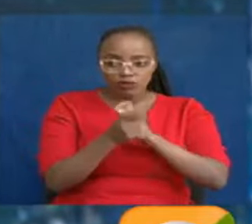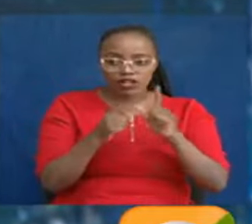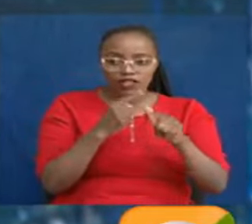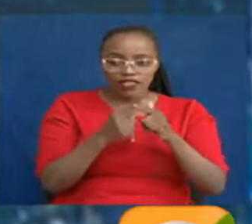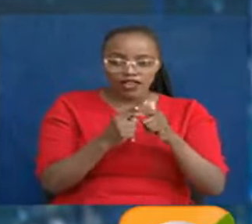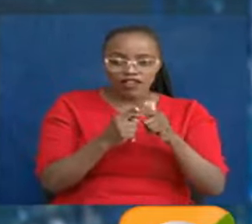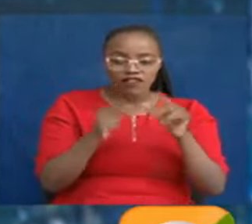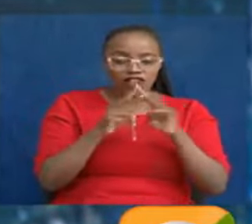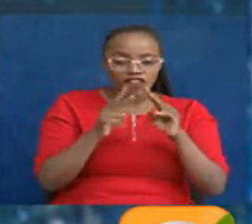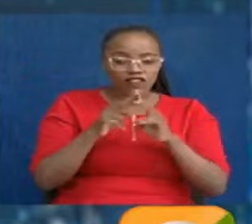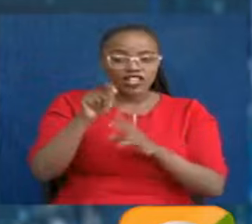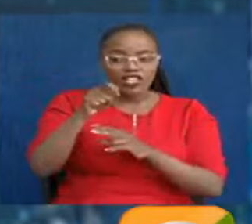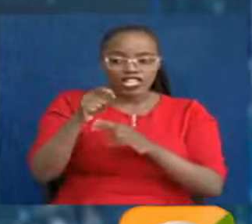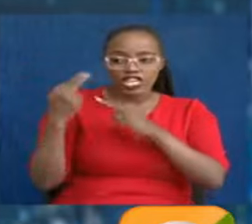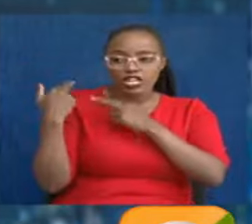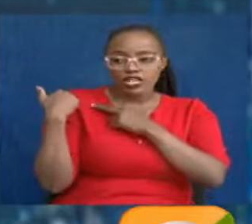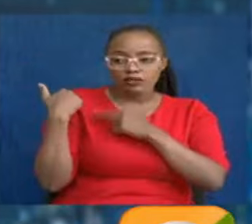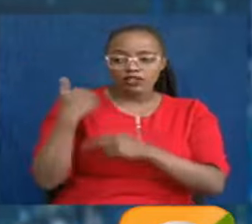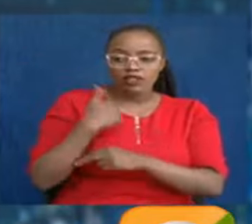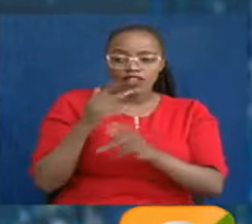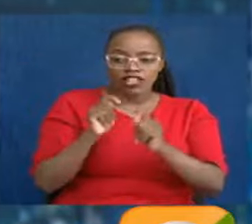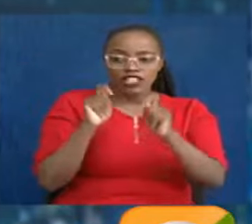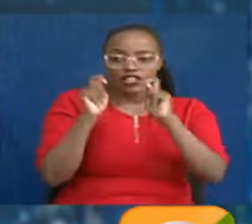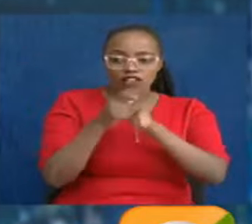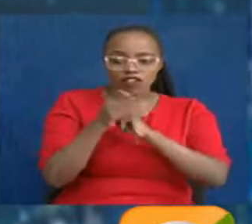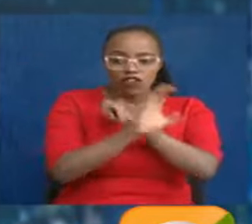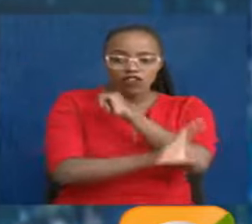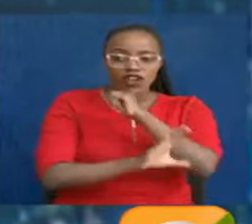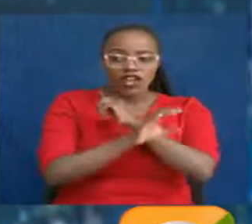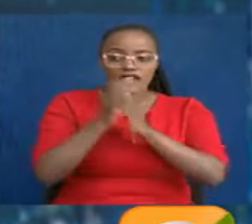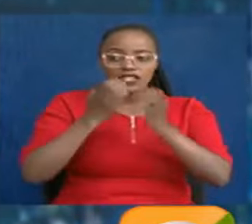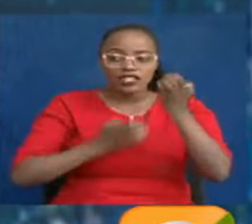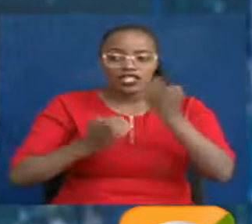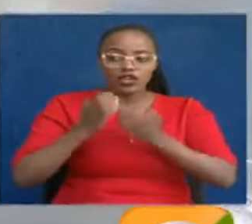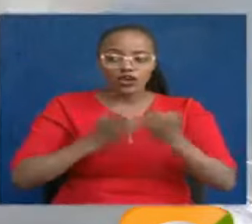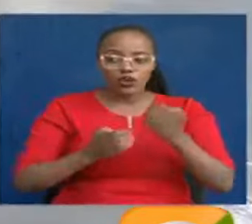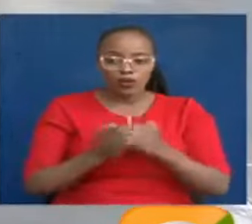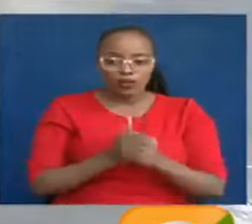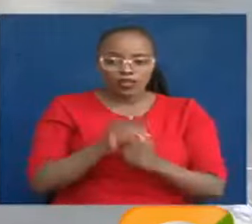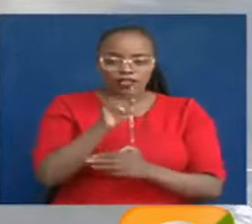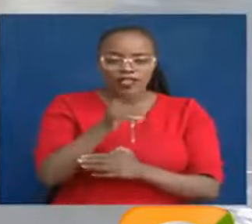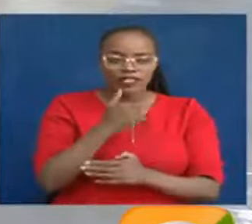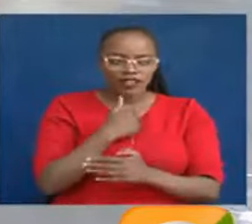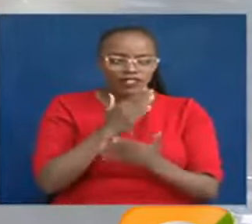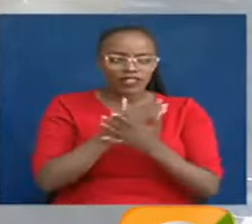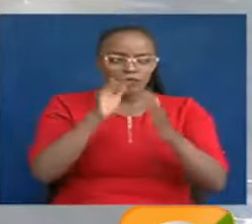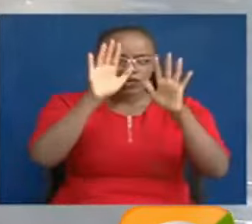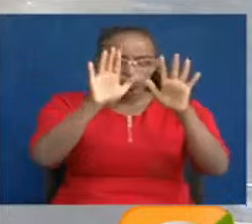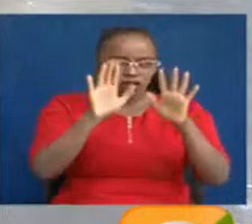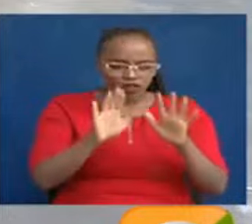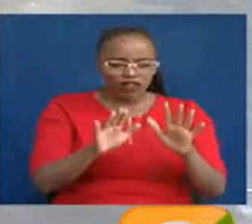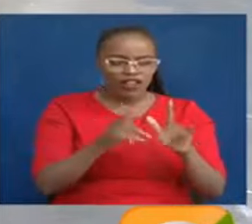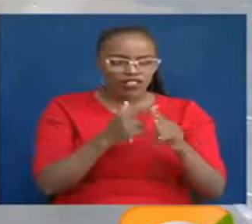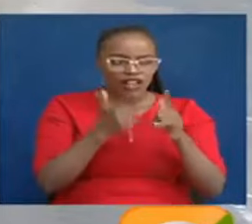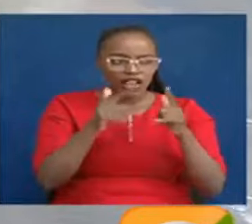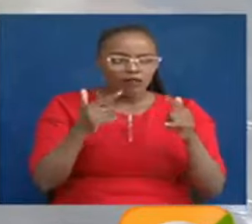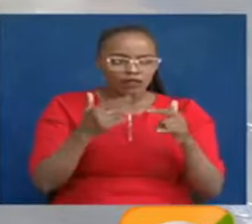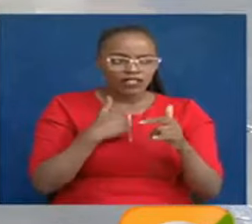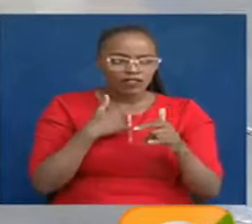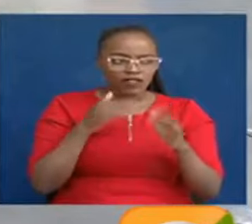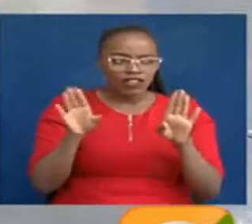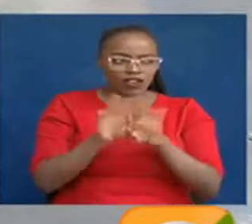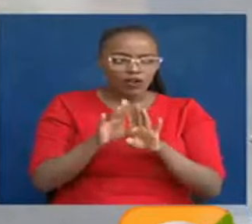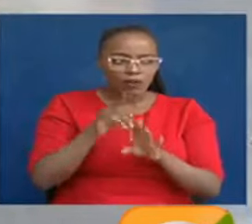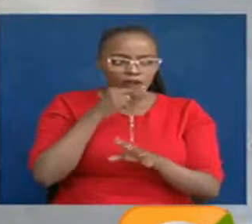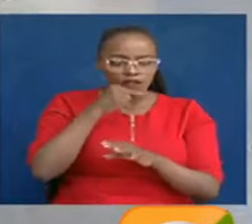play a very key role in the transformation of a country's economy. Yeah, that's really important. And allow me to take that as your closing